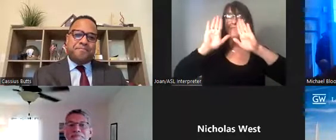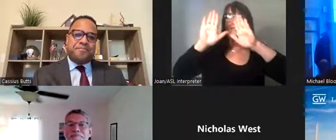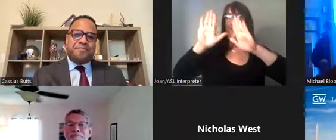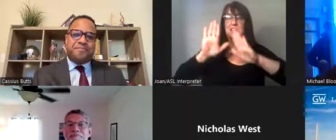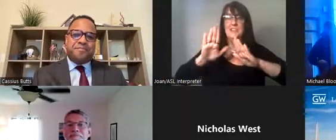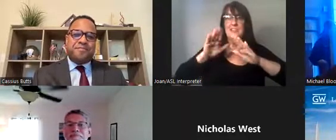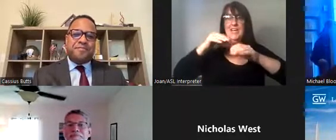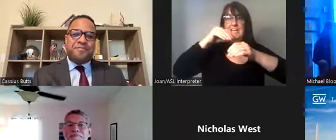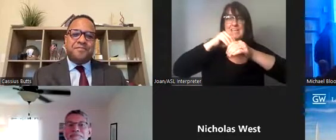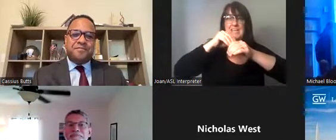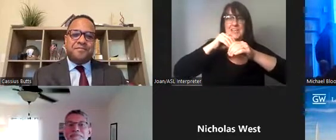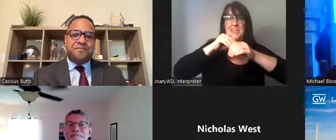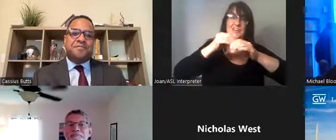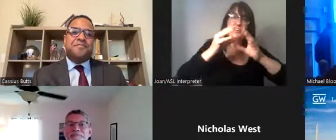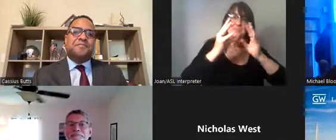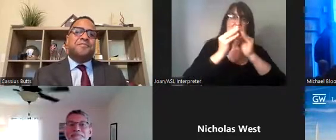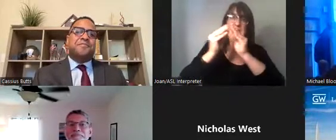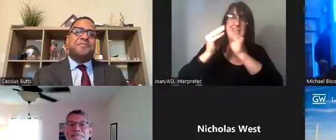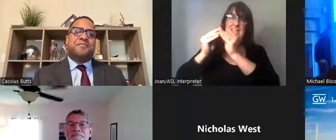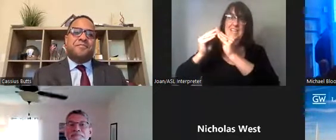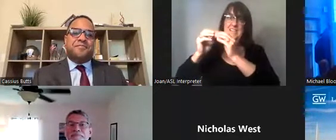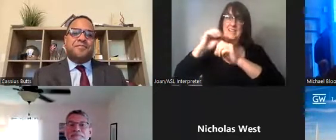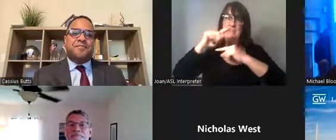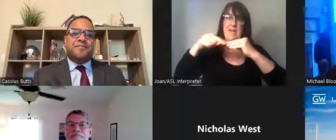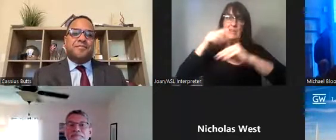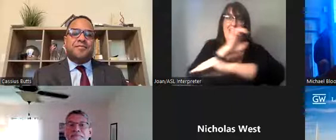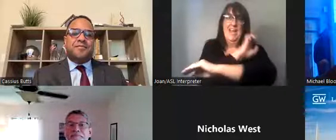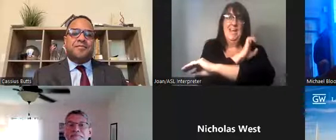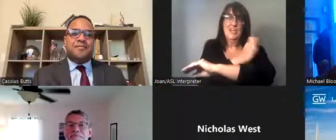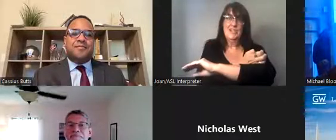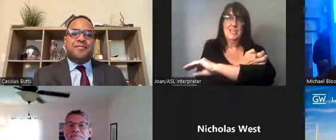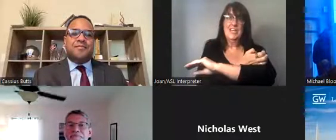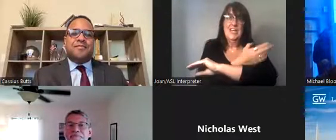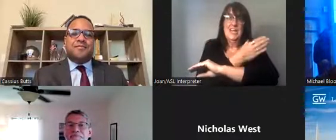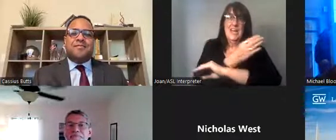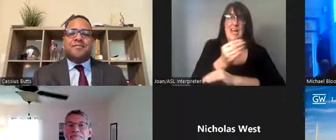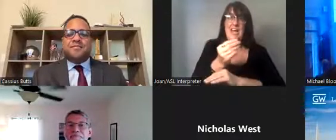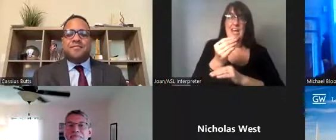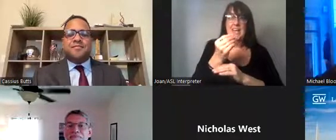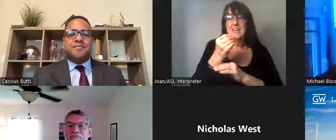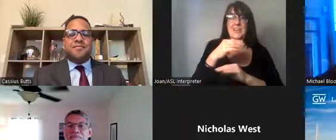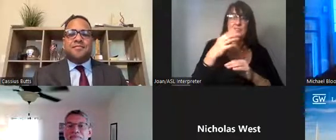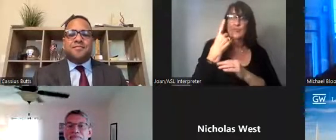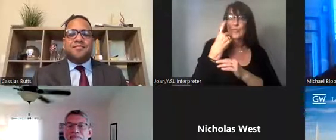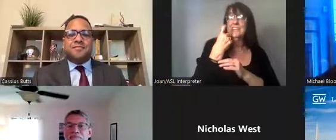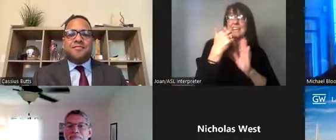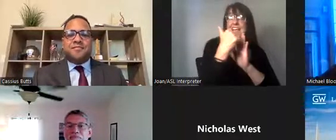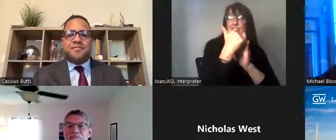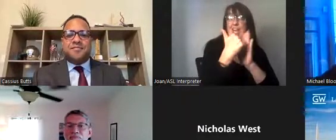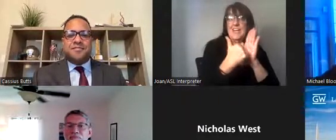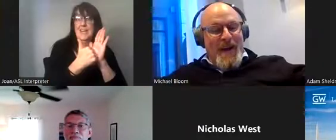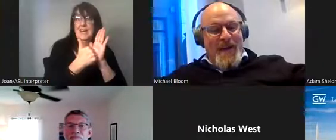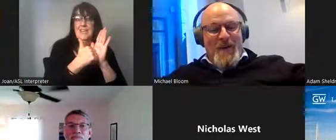interagency and industry discussions about energy and the president agenda. So excuse